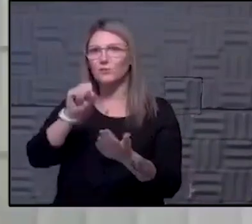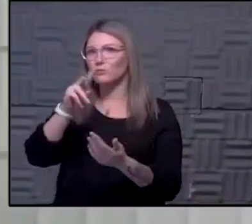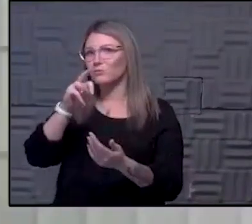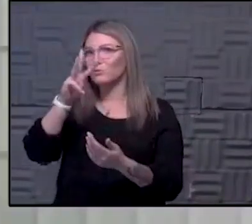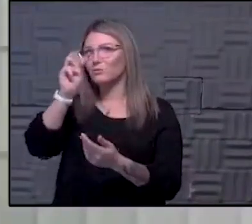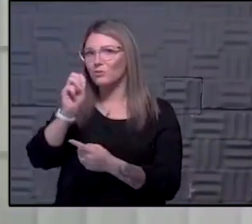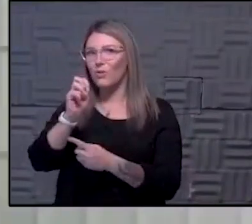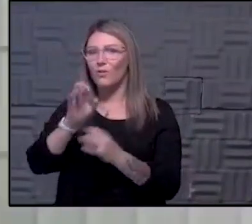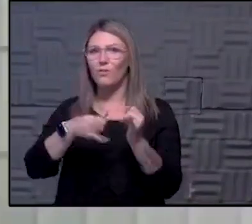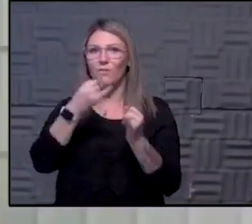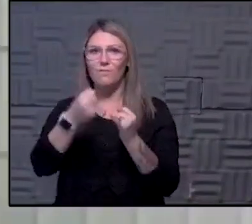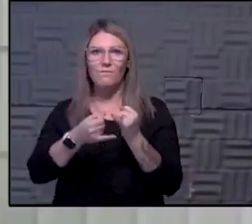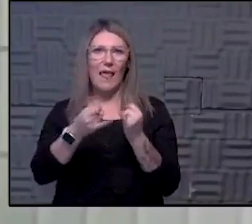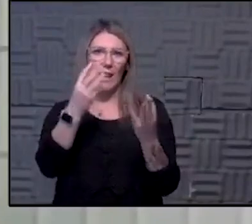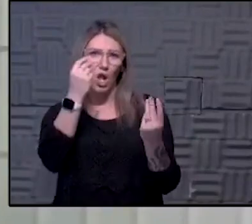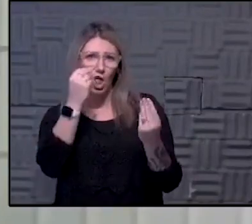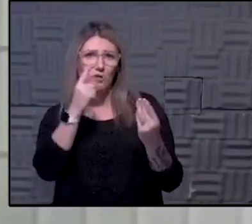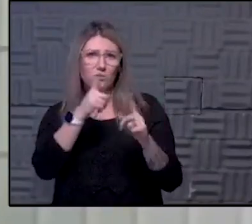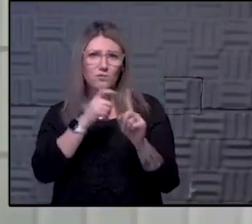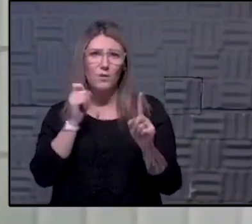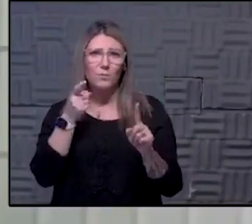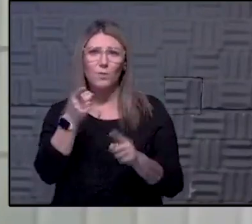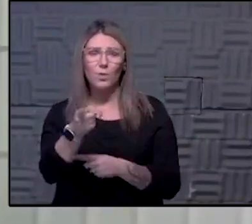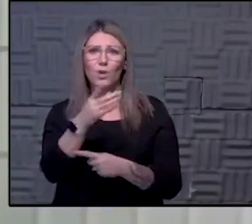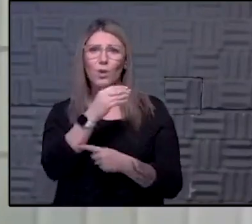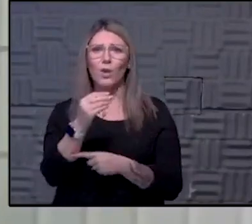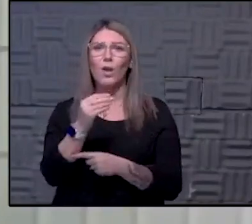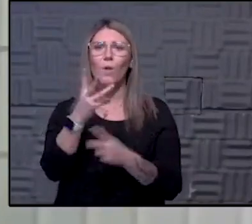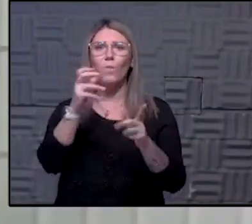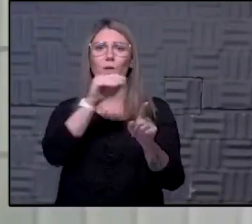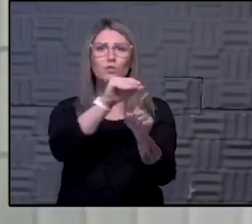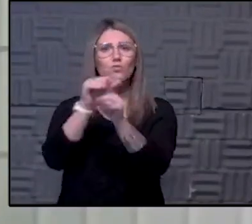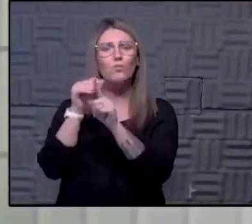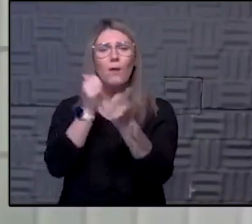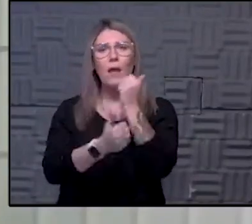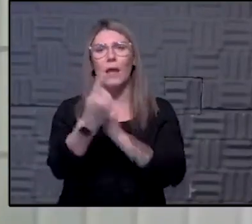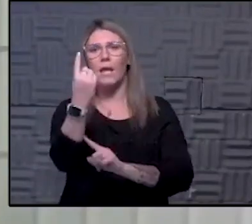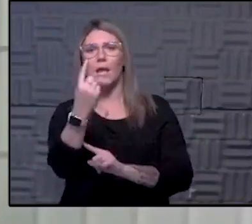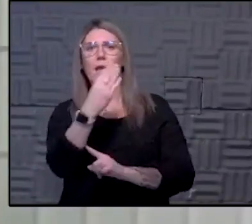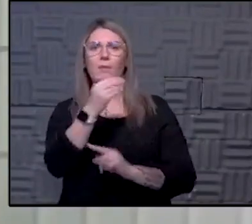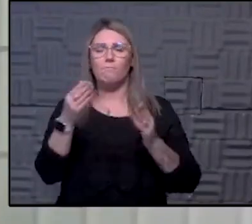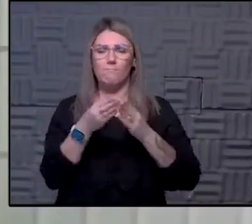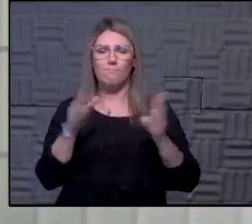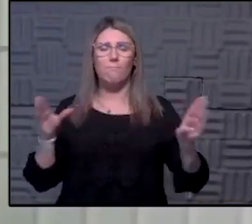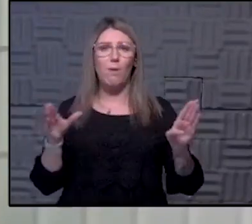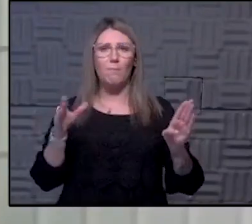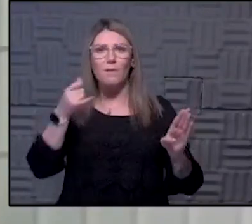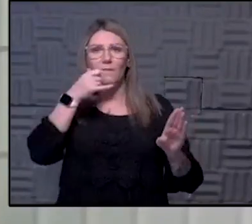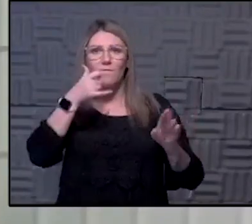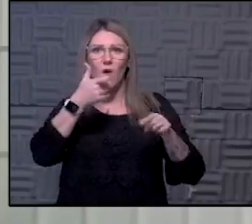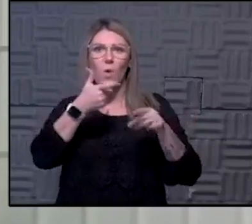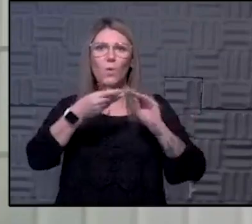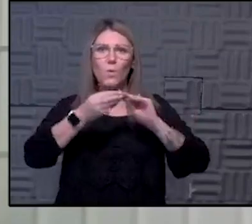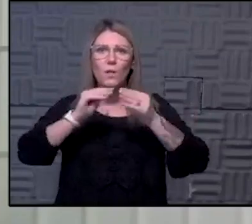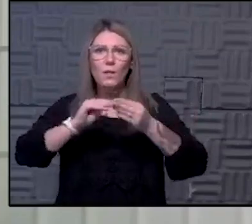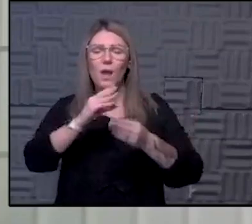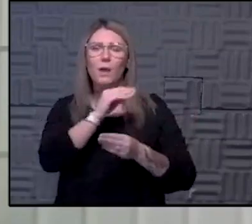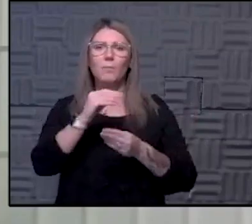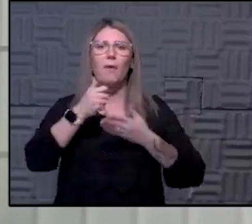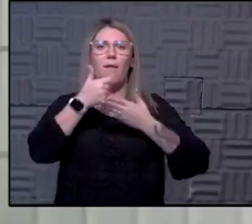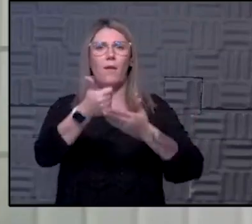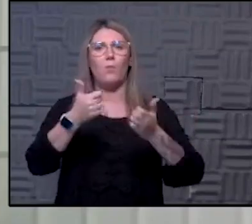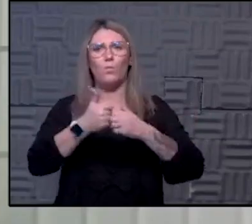you. Yeah, thank you. I just want to remind everyone that we do have a public phone number to help those with digital